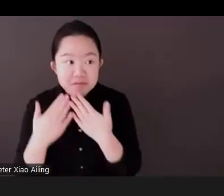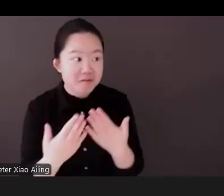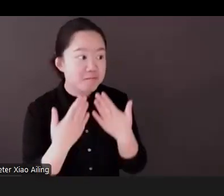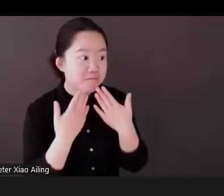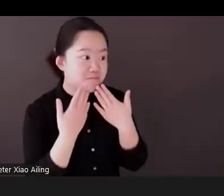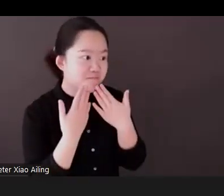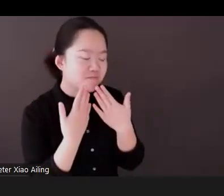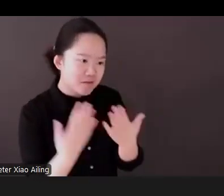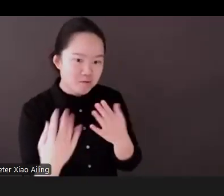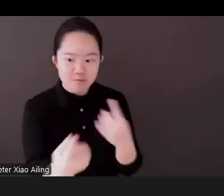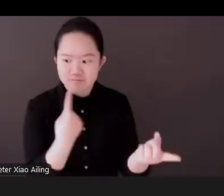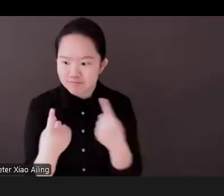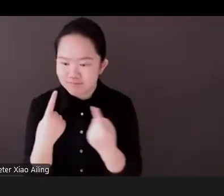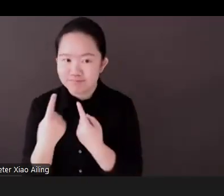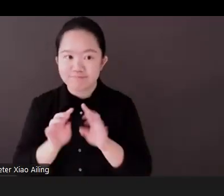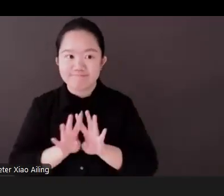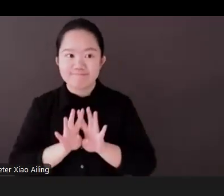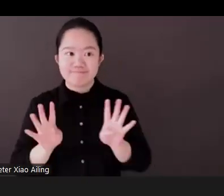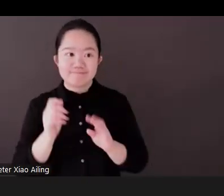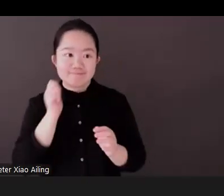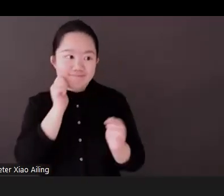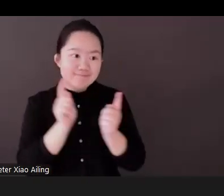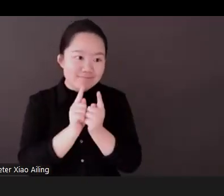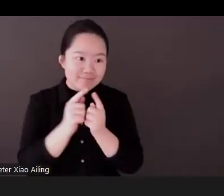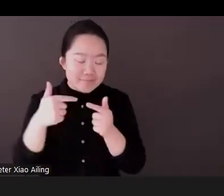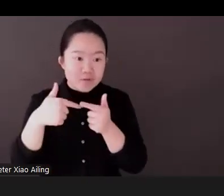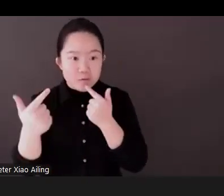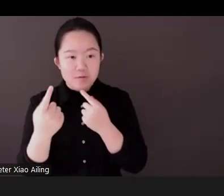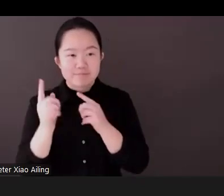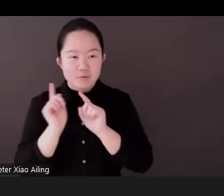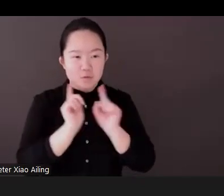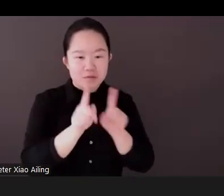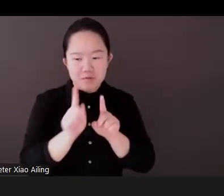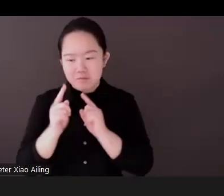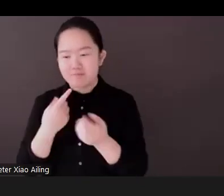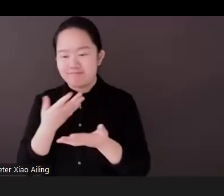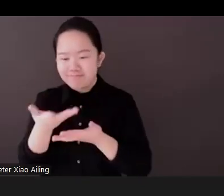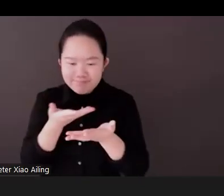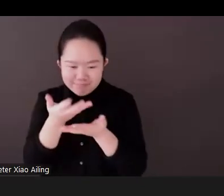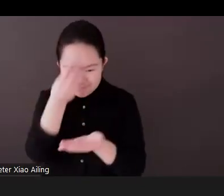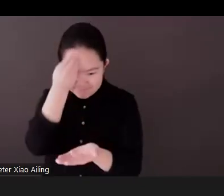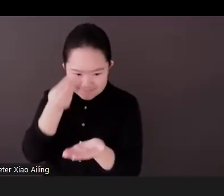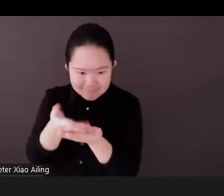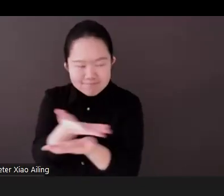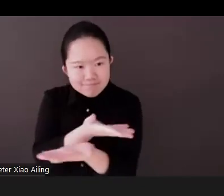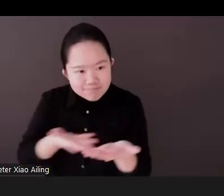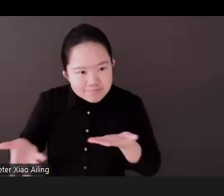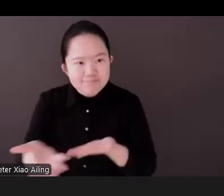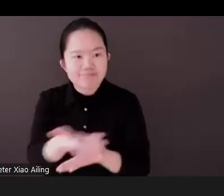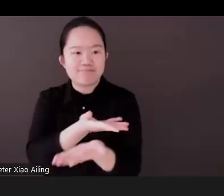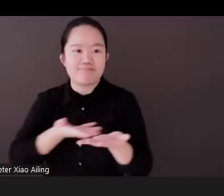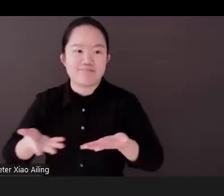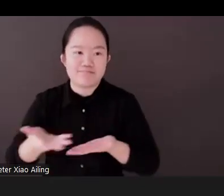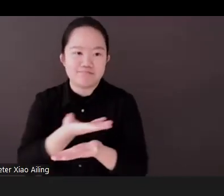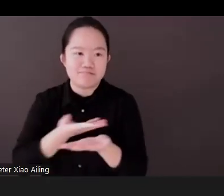our panelists on site and also and online for your very good discussions